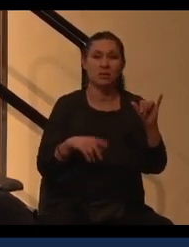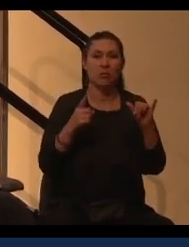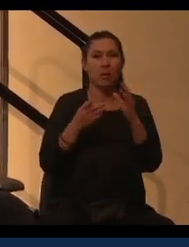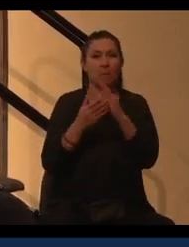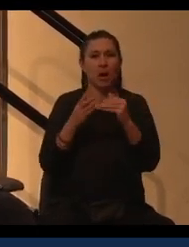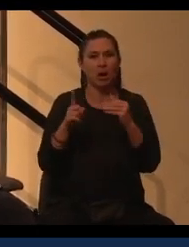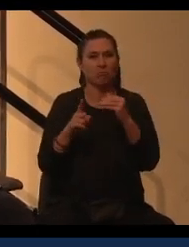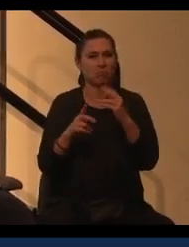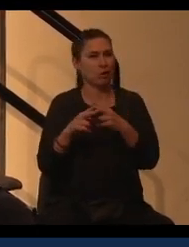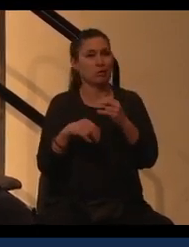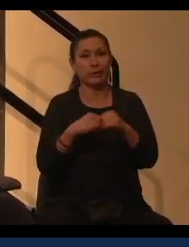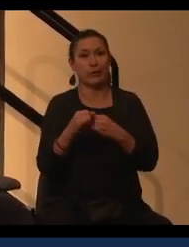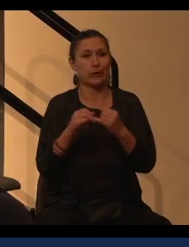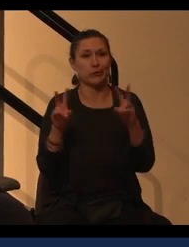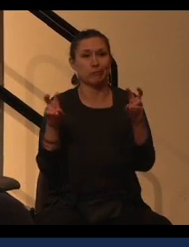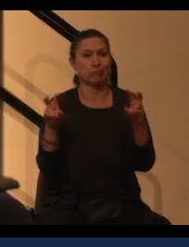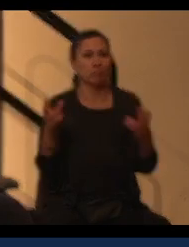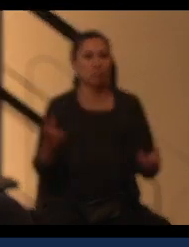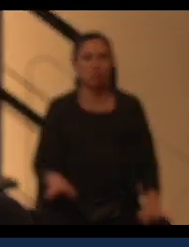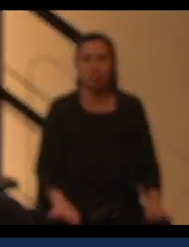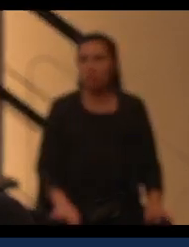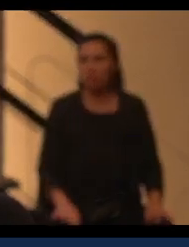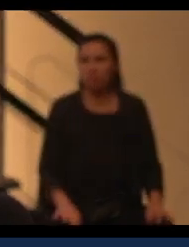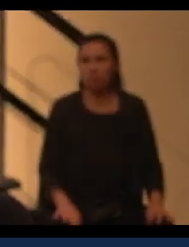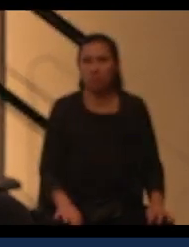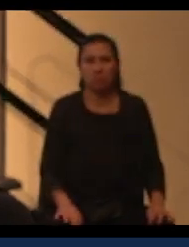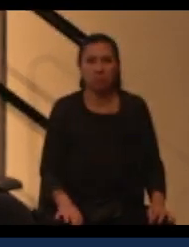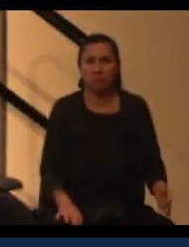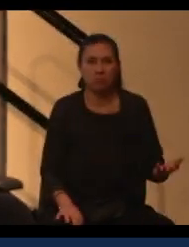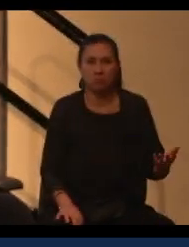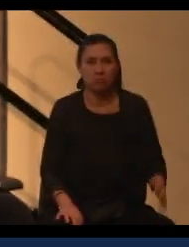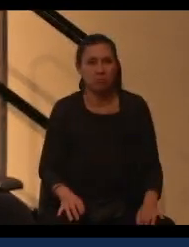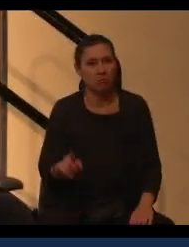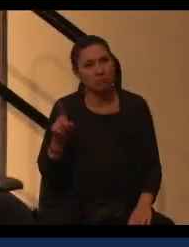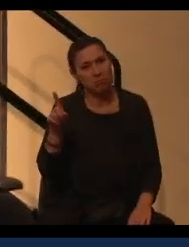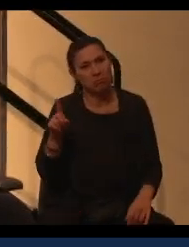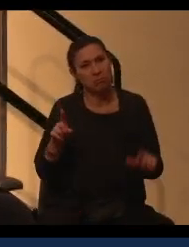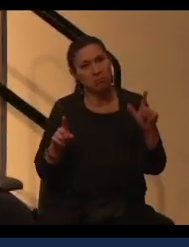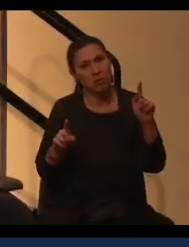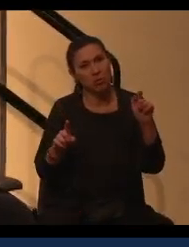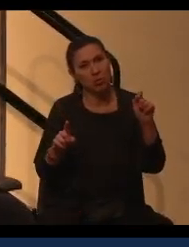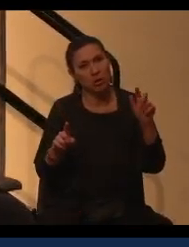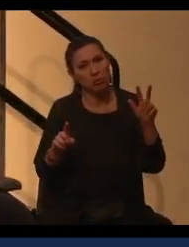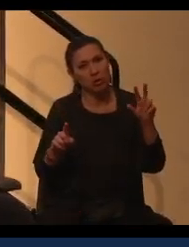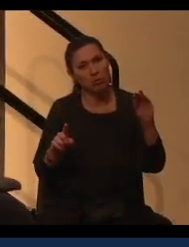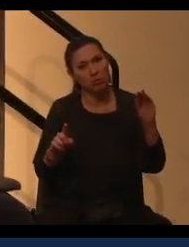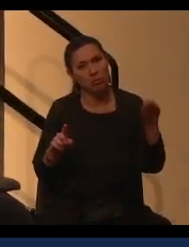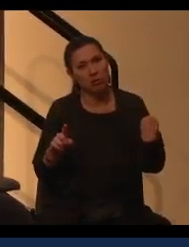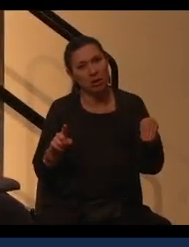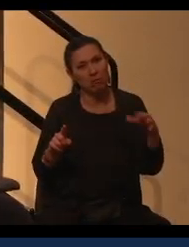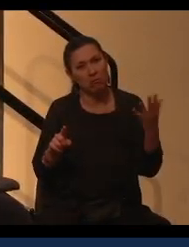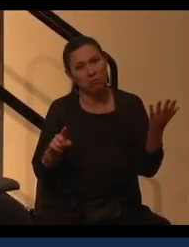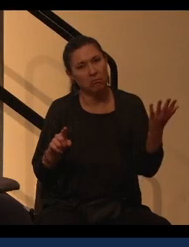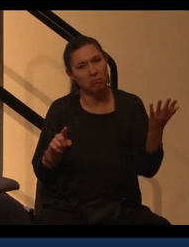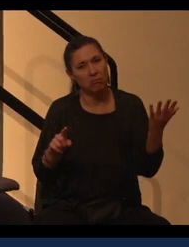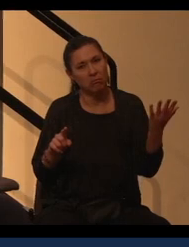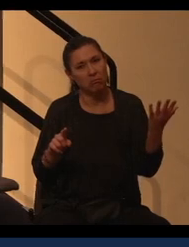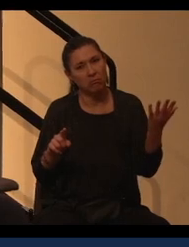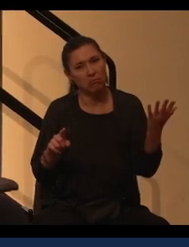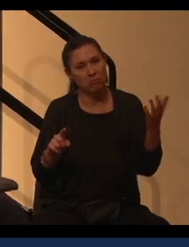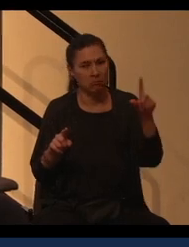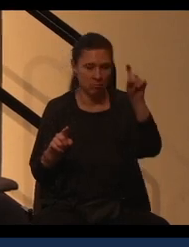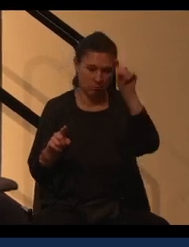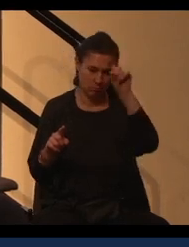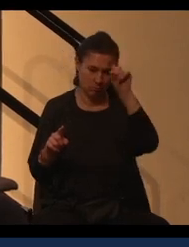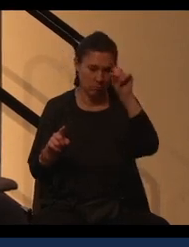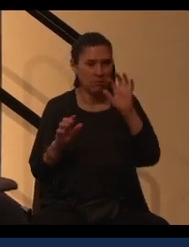called international, and in that location, it says 21.3% of our students are international. So again, it depends